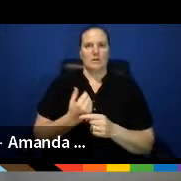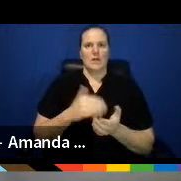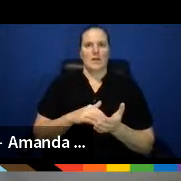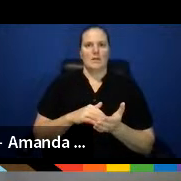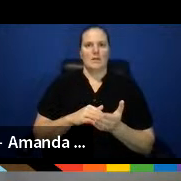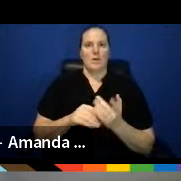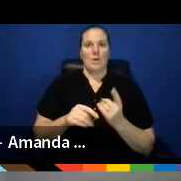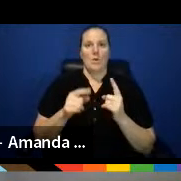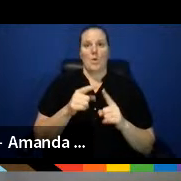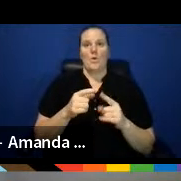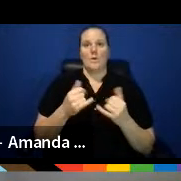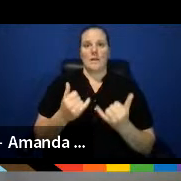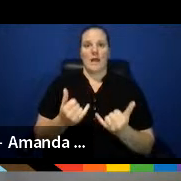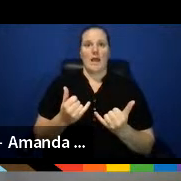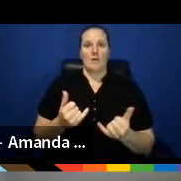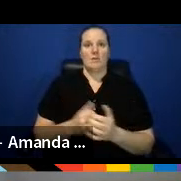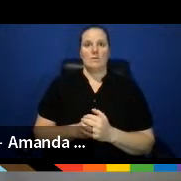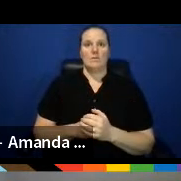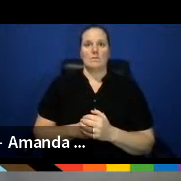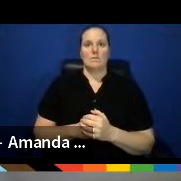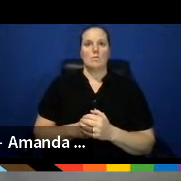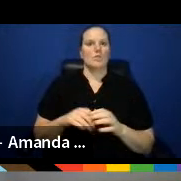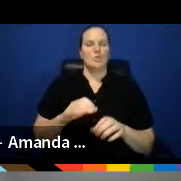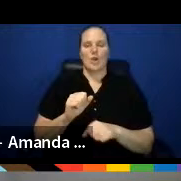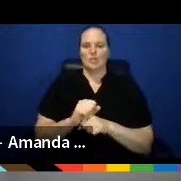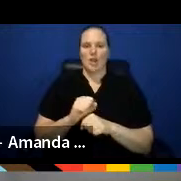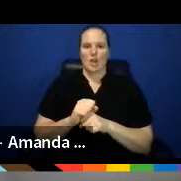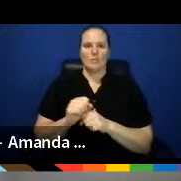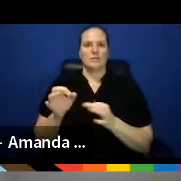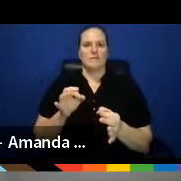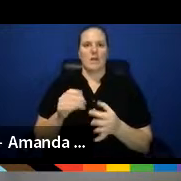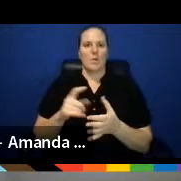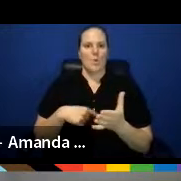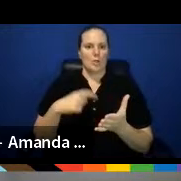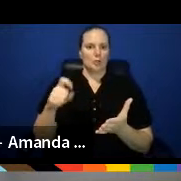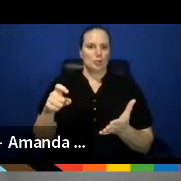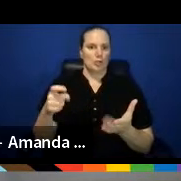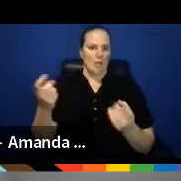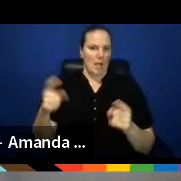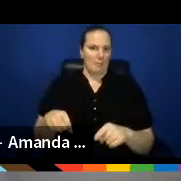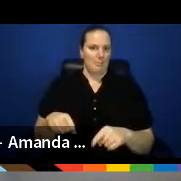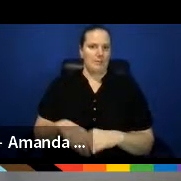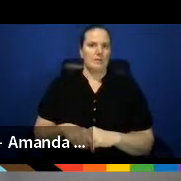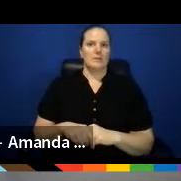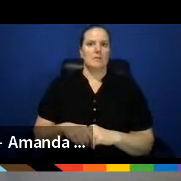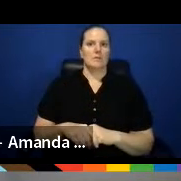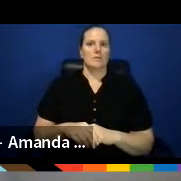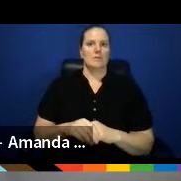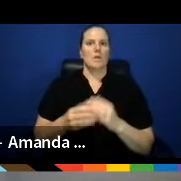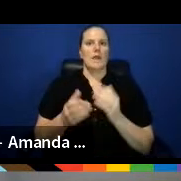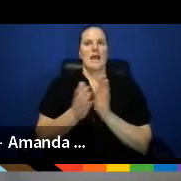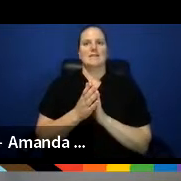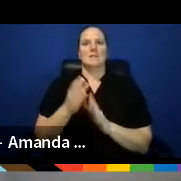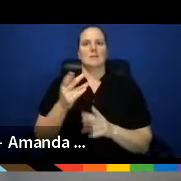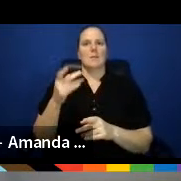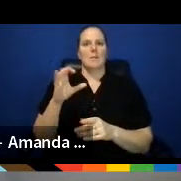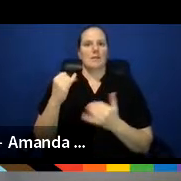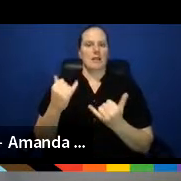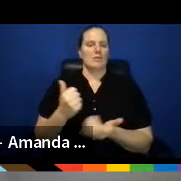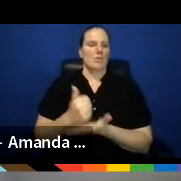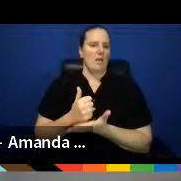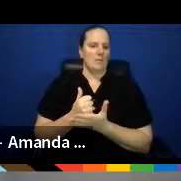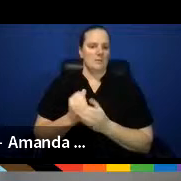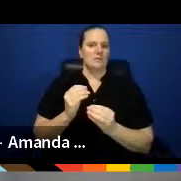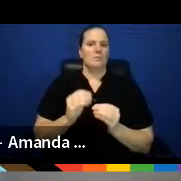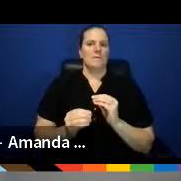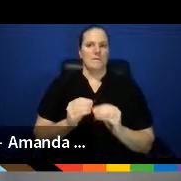goal right now is we've done our job to define what we think should happen. We're asking the public now to help us